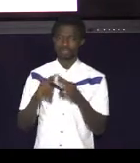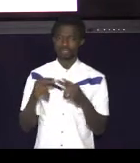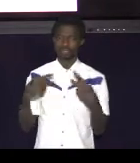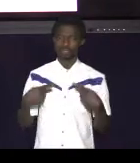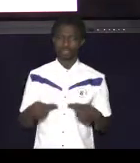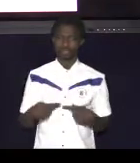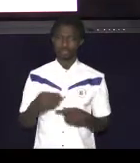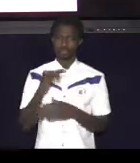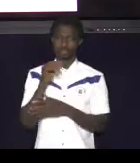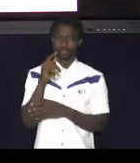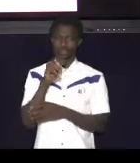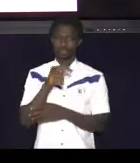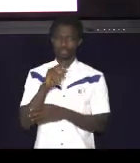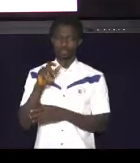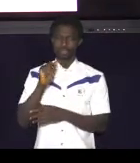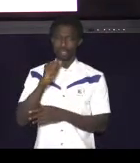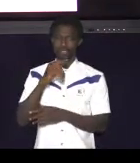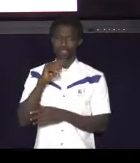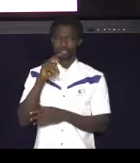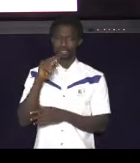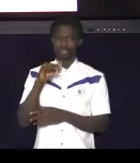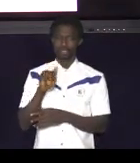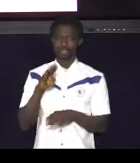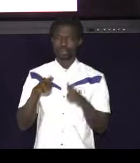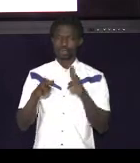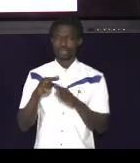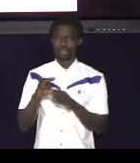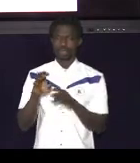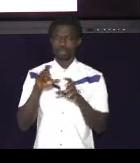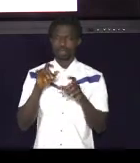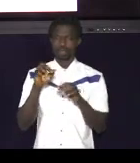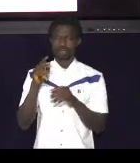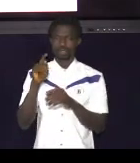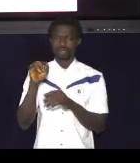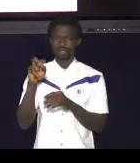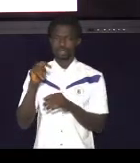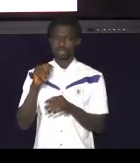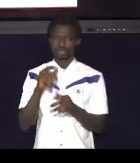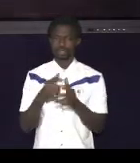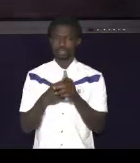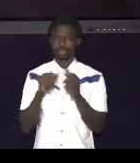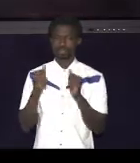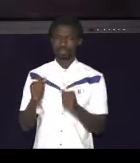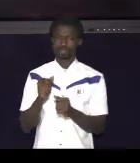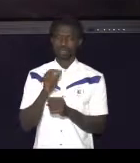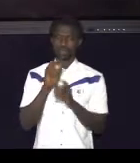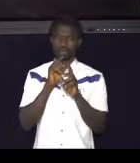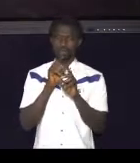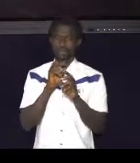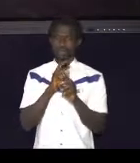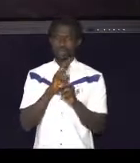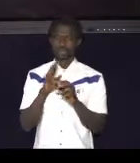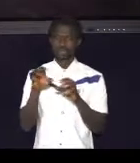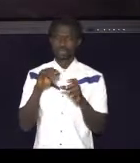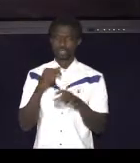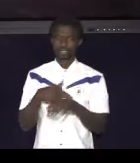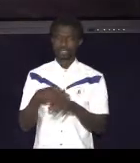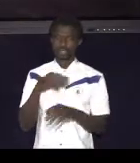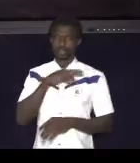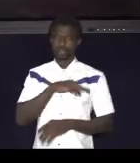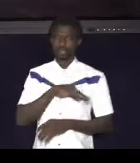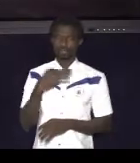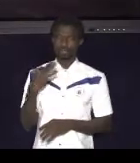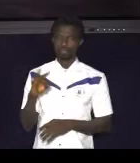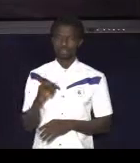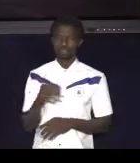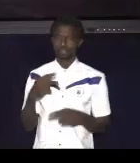agility, balance, coordination, speed, power, reaction time. Now, let's look at benefits of